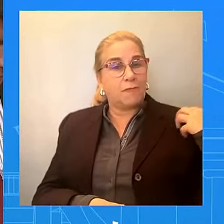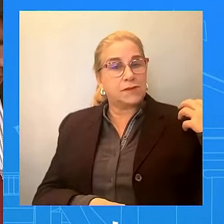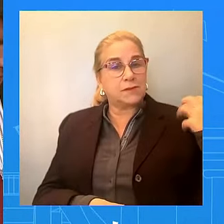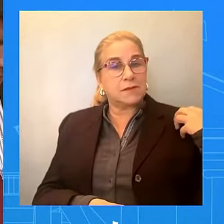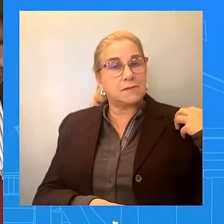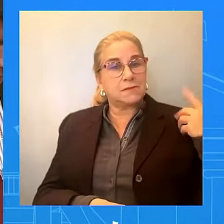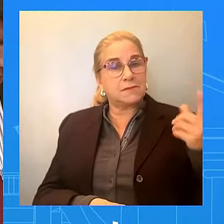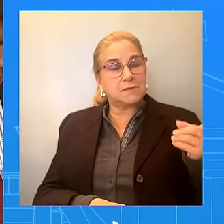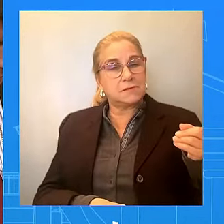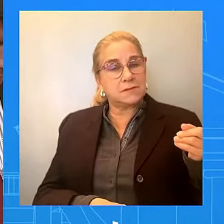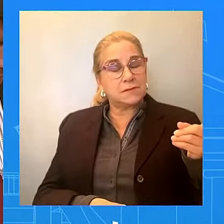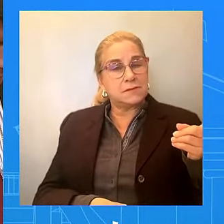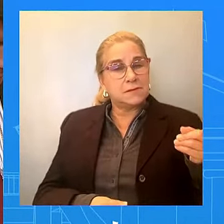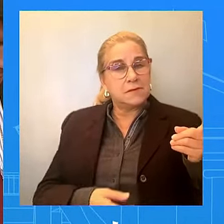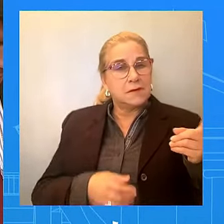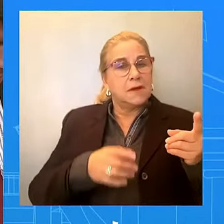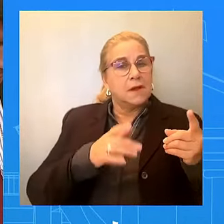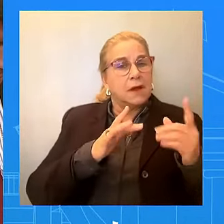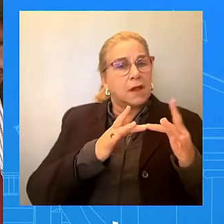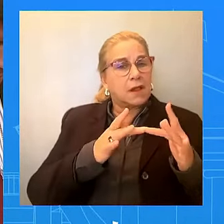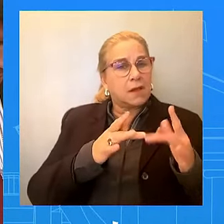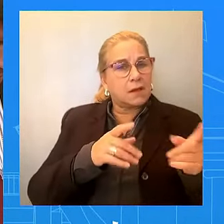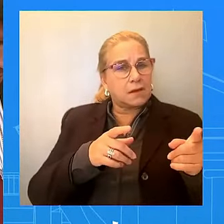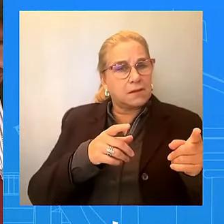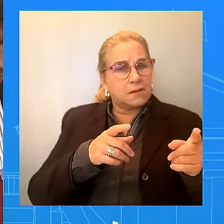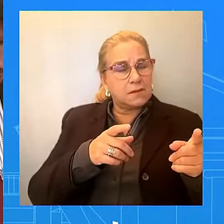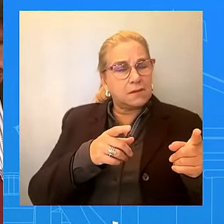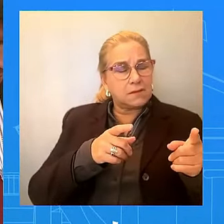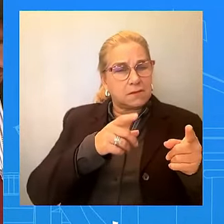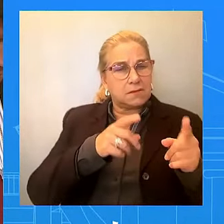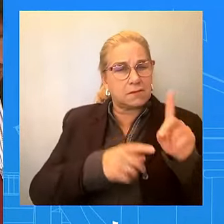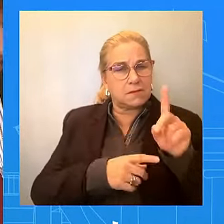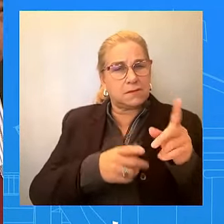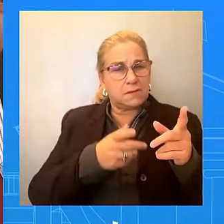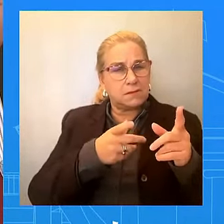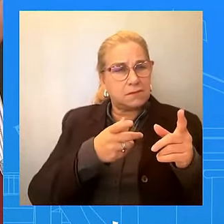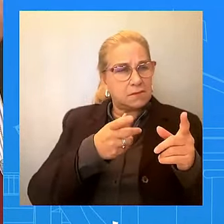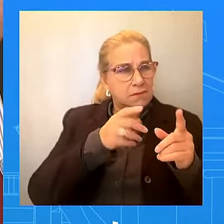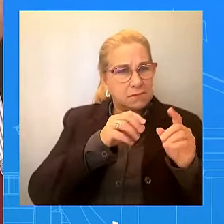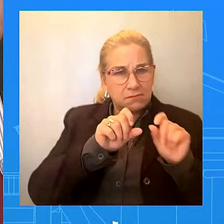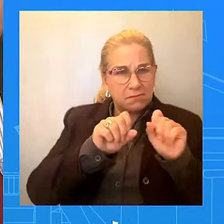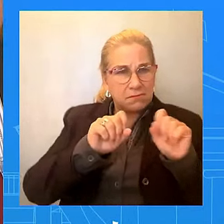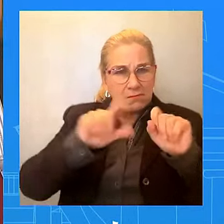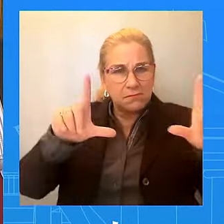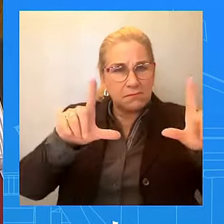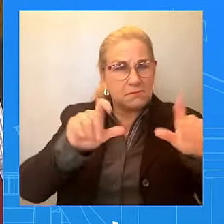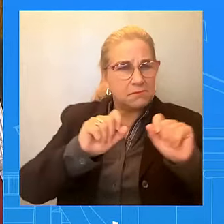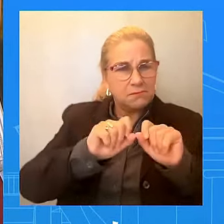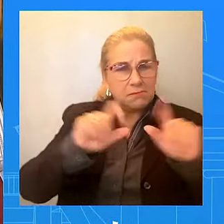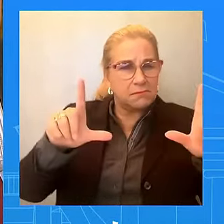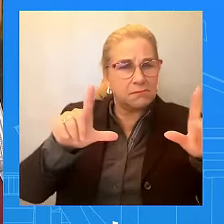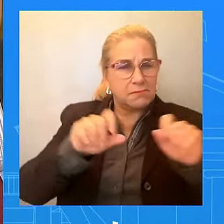hurricanes. Are you concerned that individuals involved in the recovery effort, you know, are being threatened